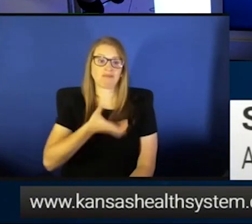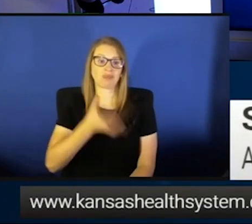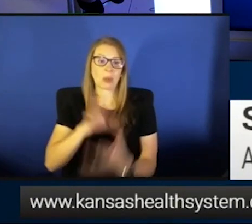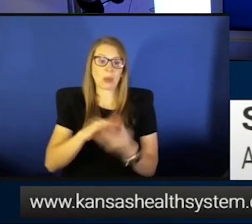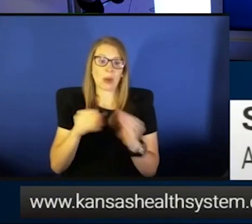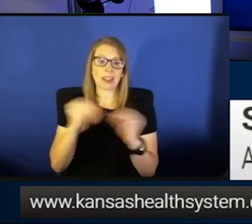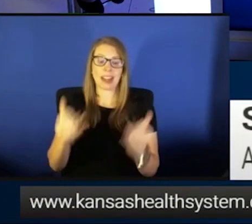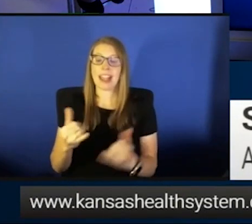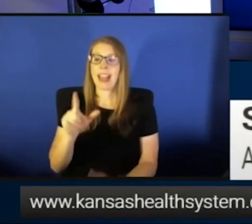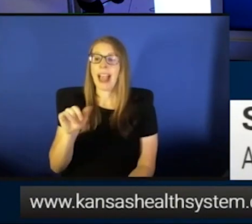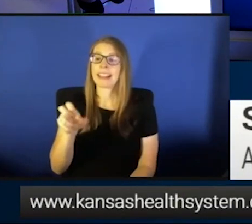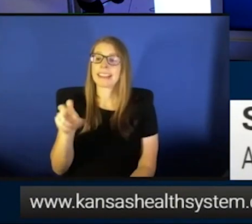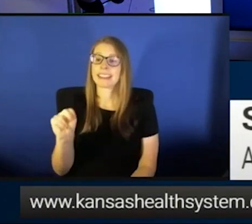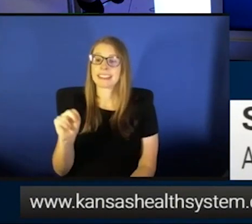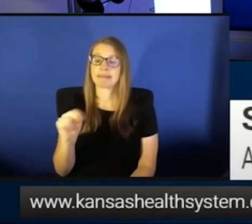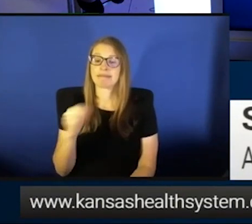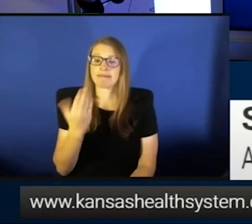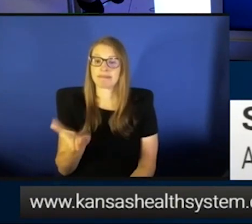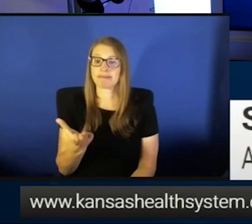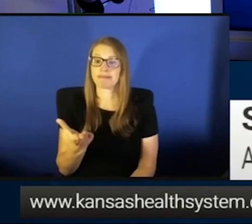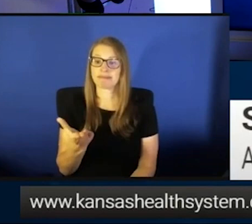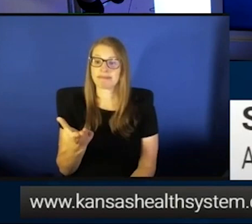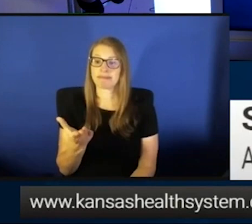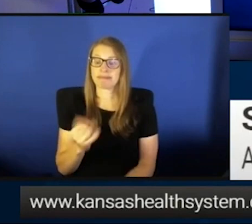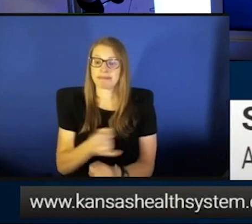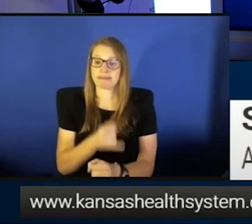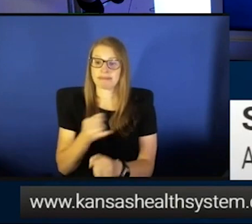Allison, what do you want the takeaway today to be?